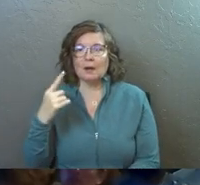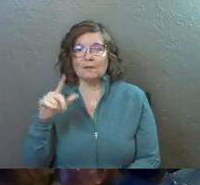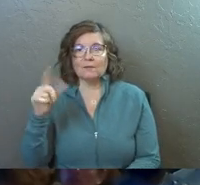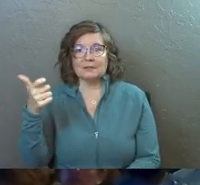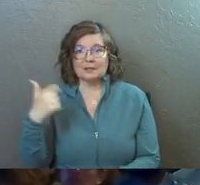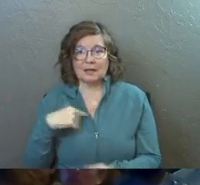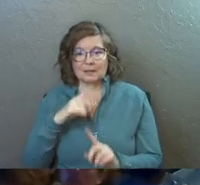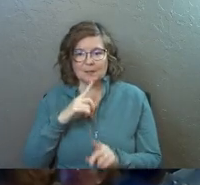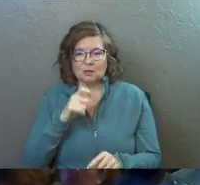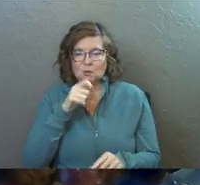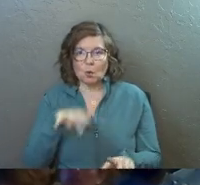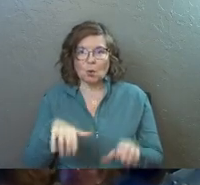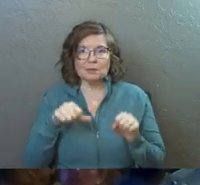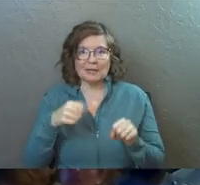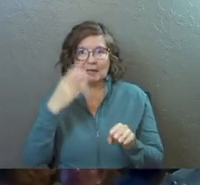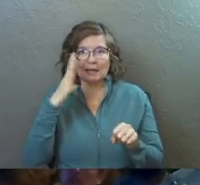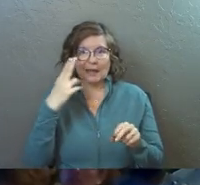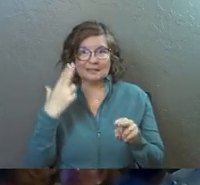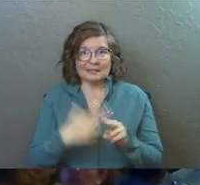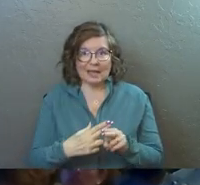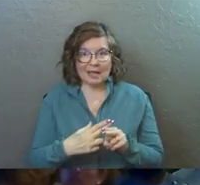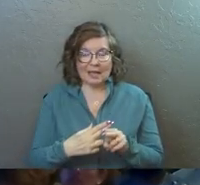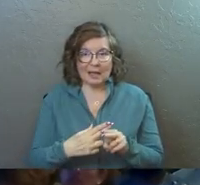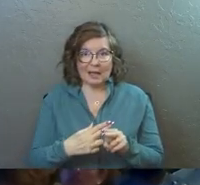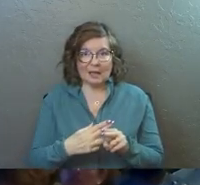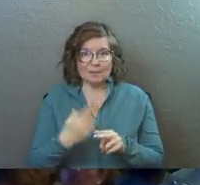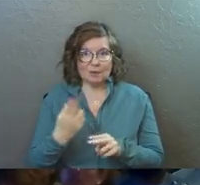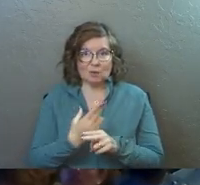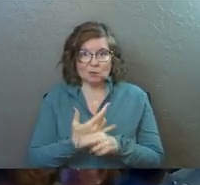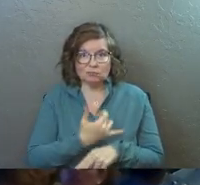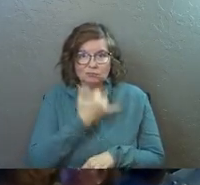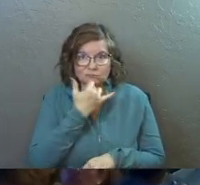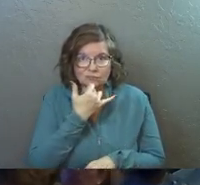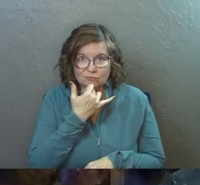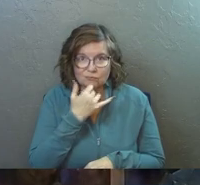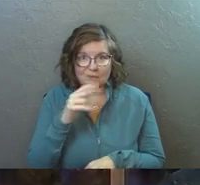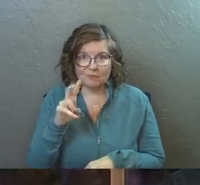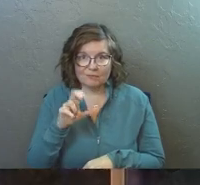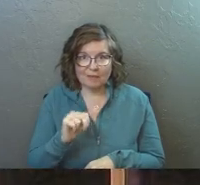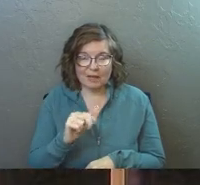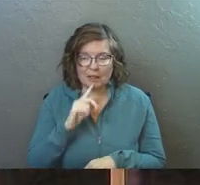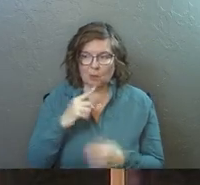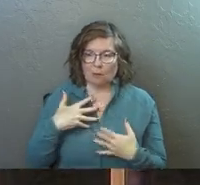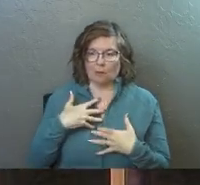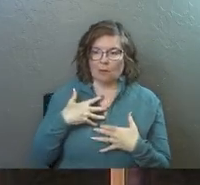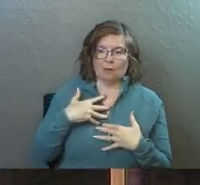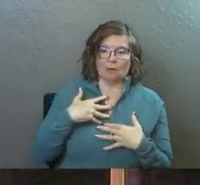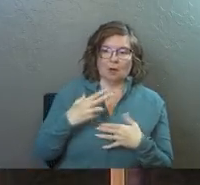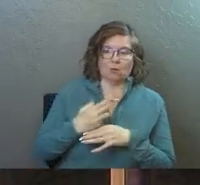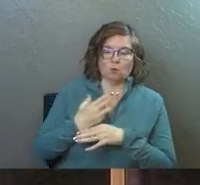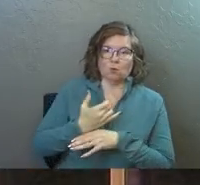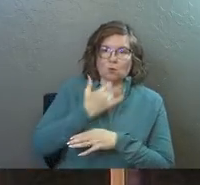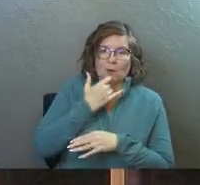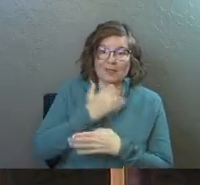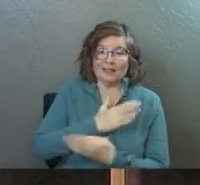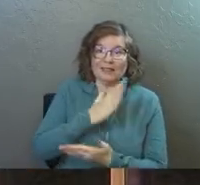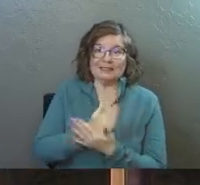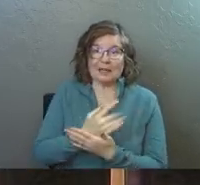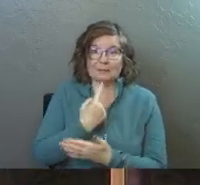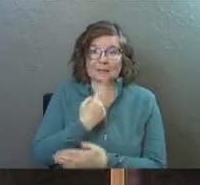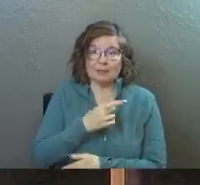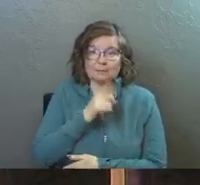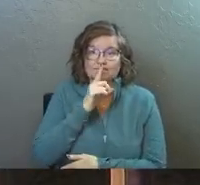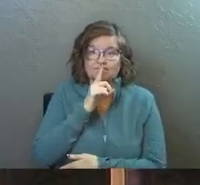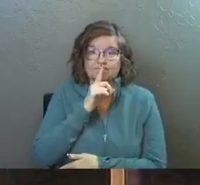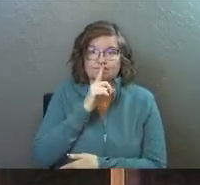Ten Commandments is don't take God's name in vain. And they were so afraid of accidentally taking God's name in vain, they stopped